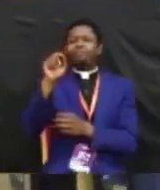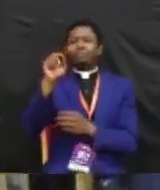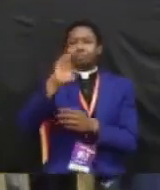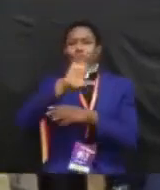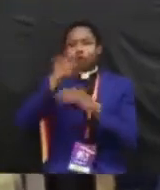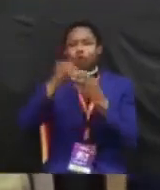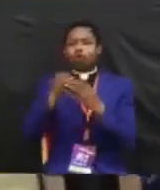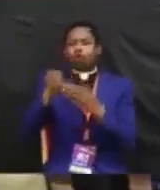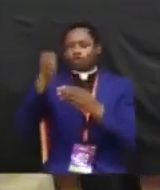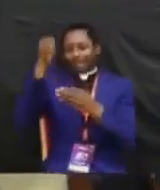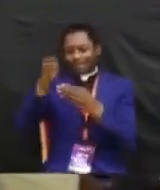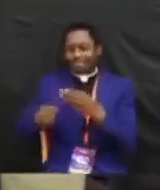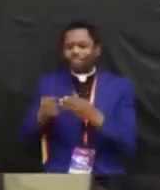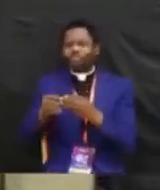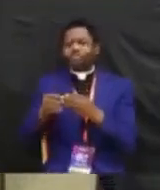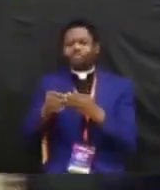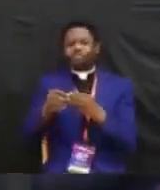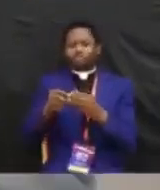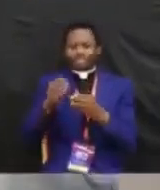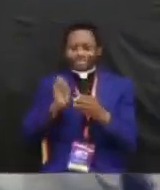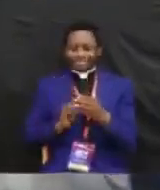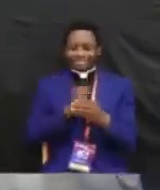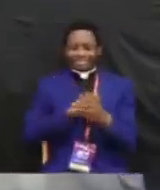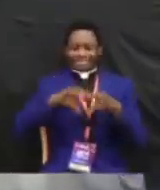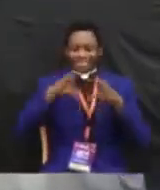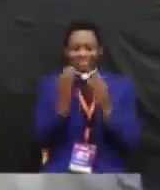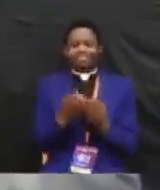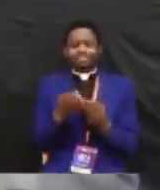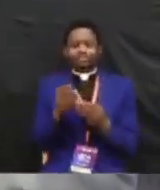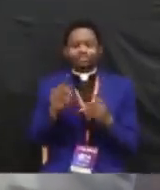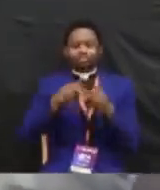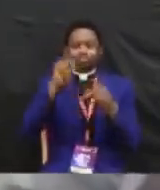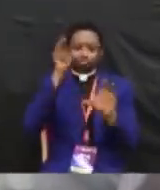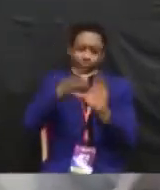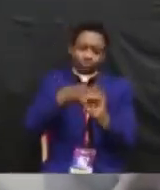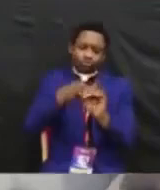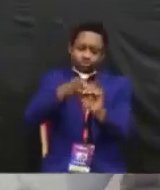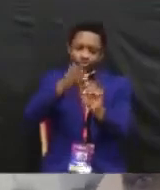brothers, God bless you so much. Dan, God bless you.